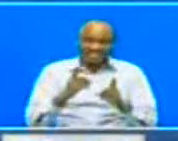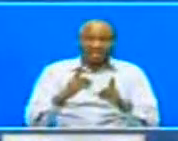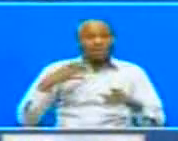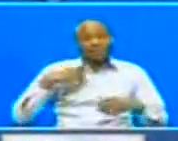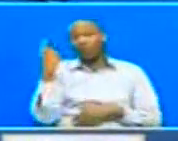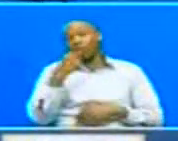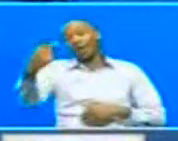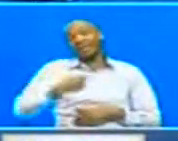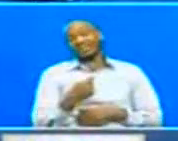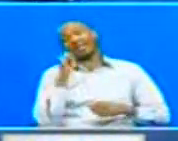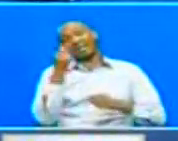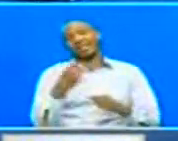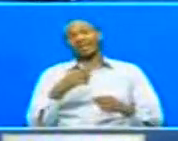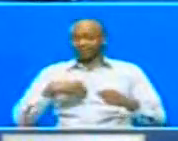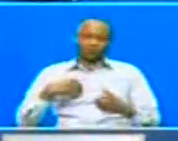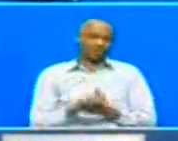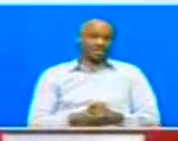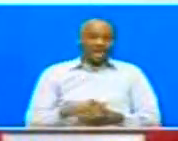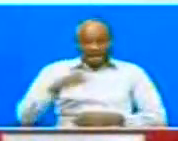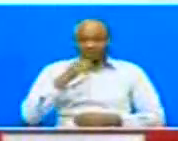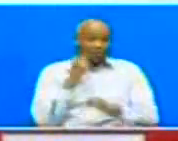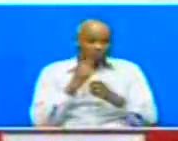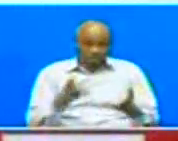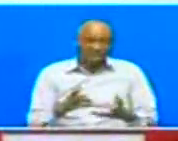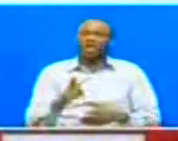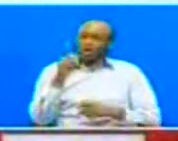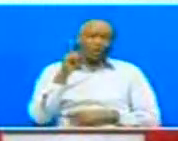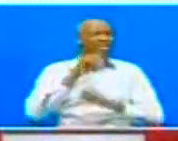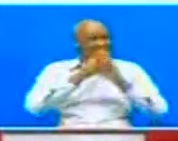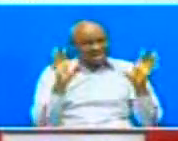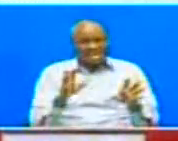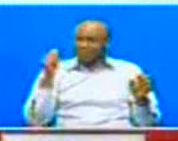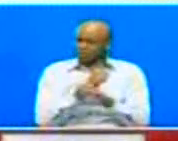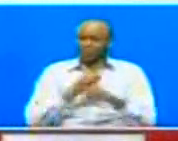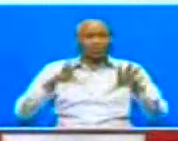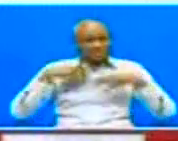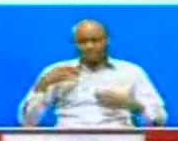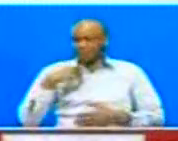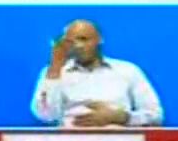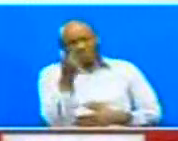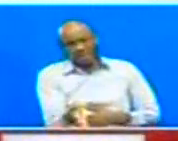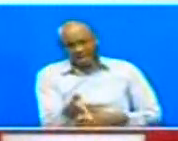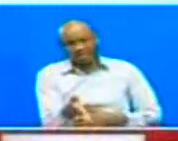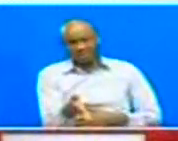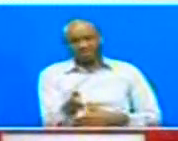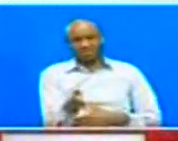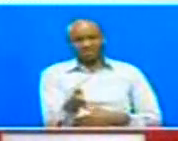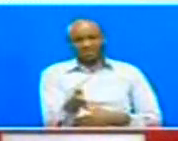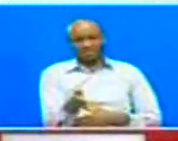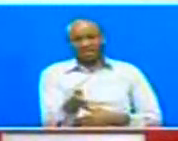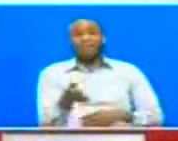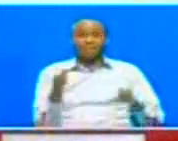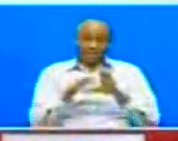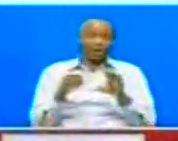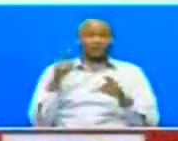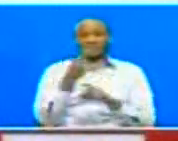Kenya as a refugee. Now, we didn't do that because the law is very clear. You cannot admit anybody, and any asylum seeker, especially if they are members